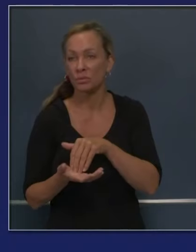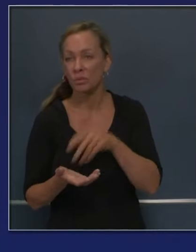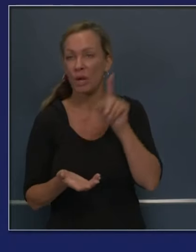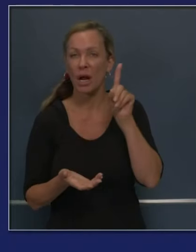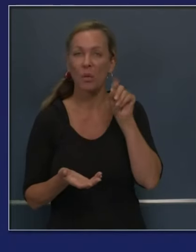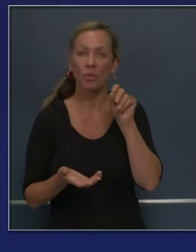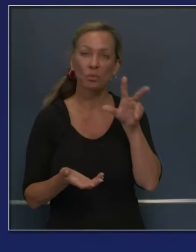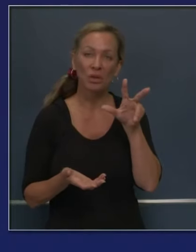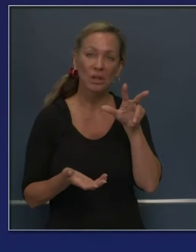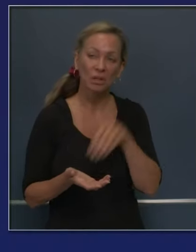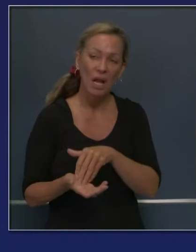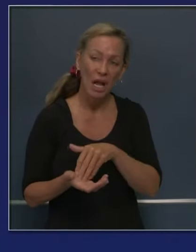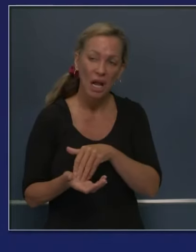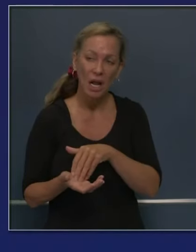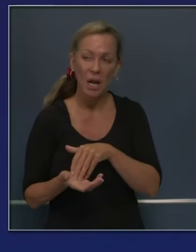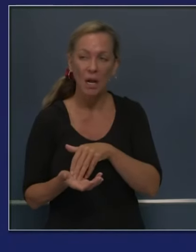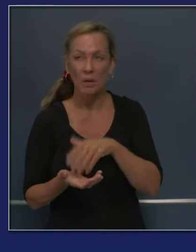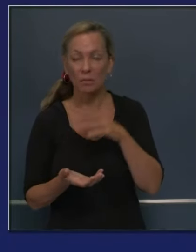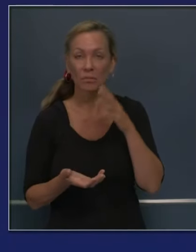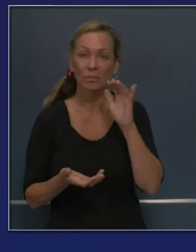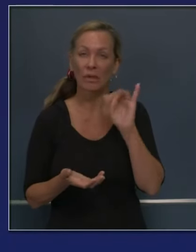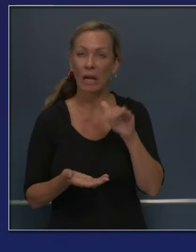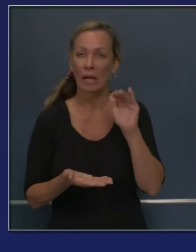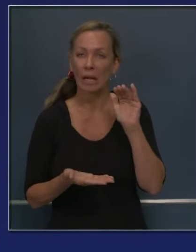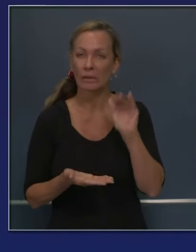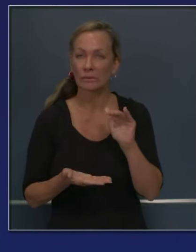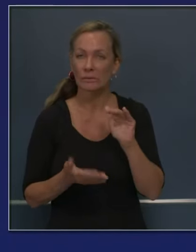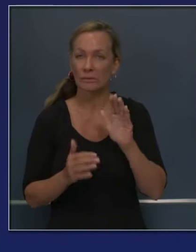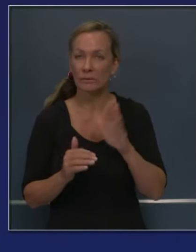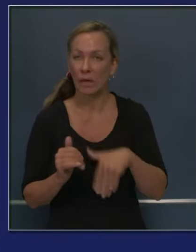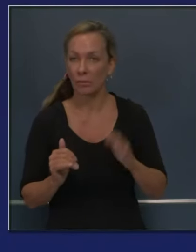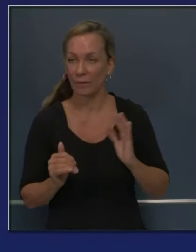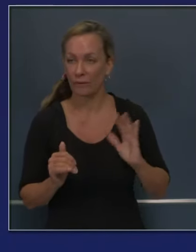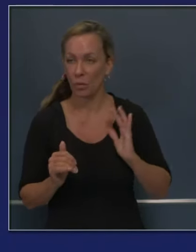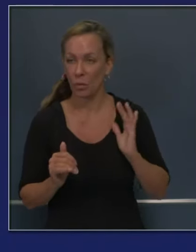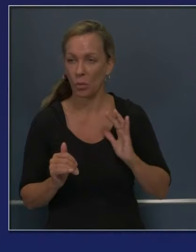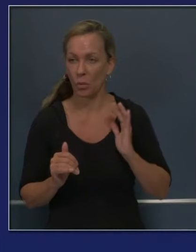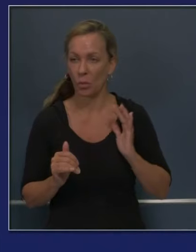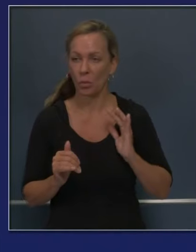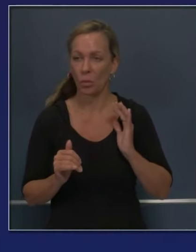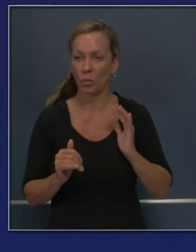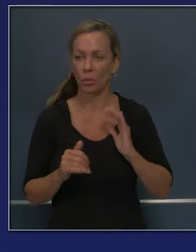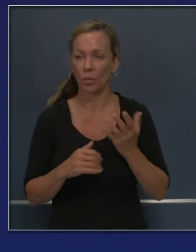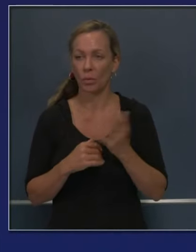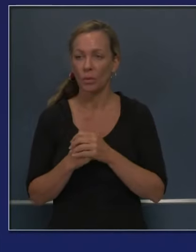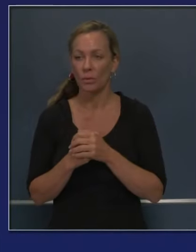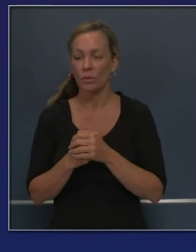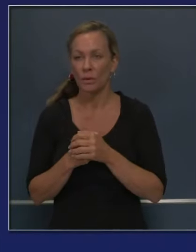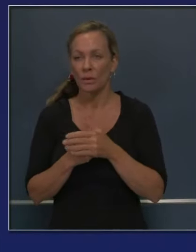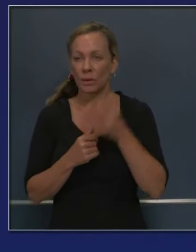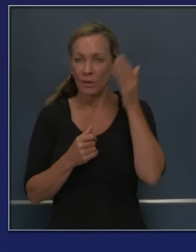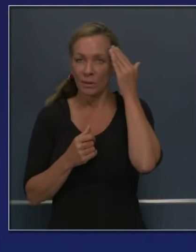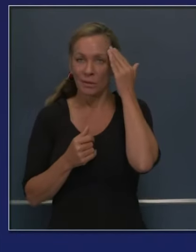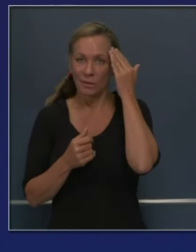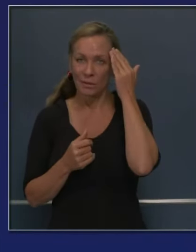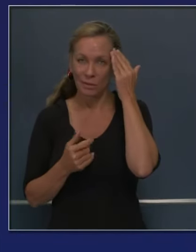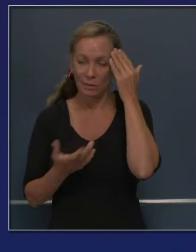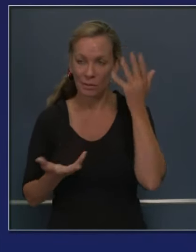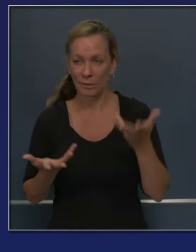down. Not surprisingly, if interested, not surprisingly, the query of why